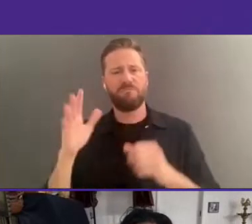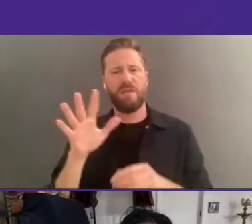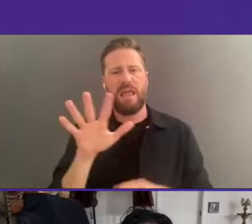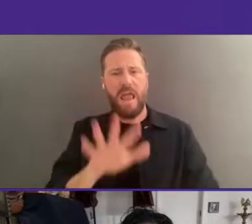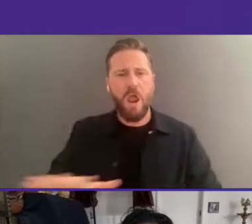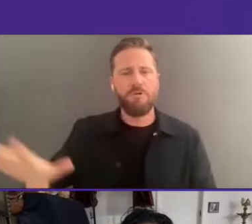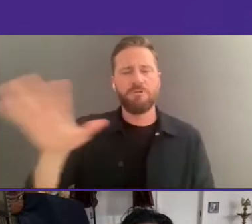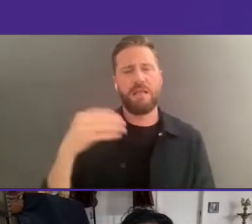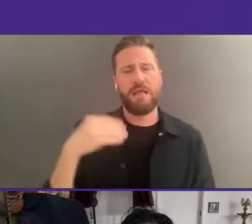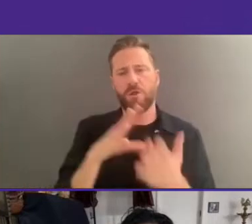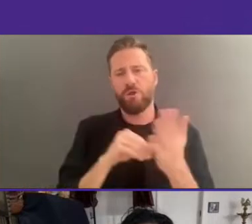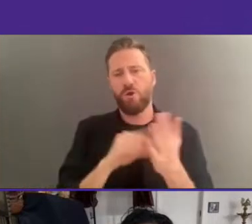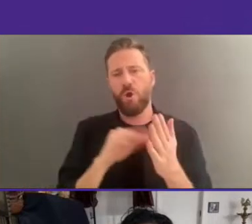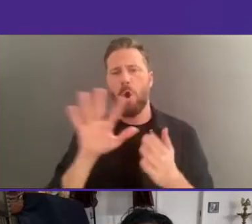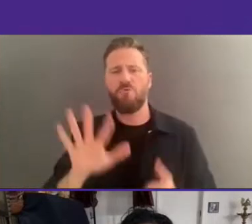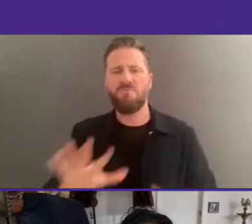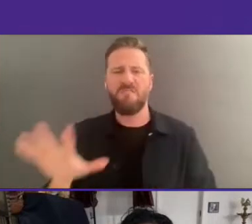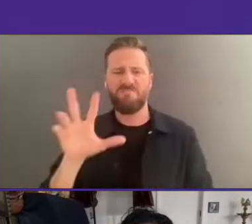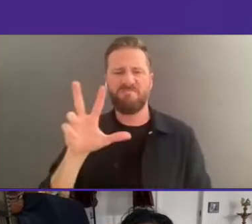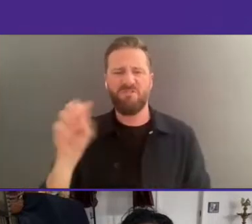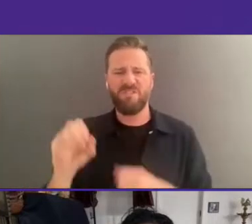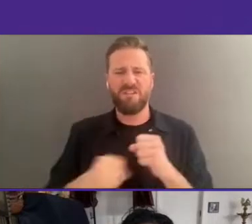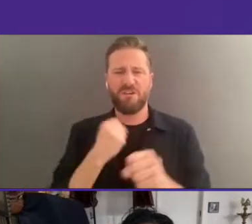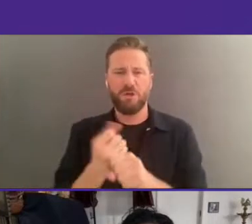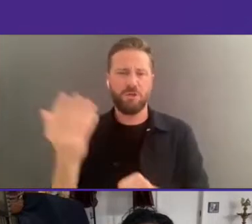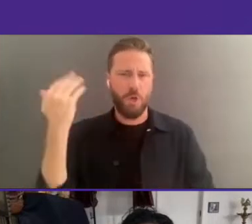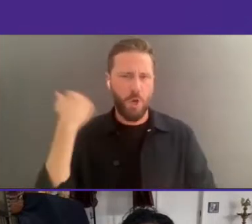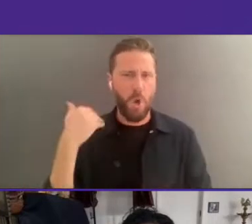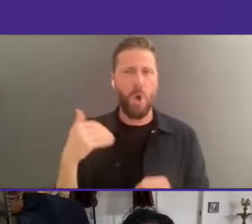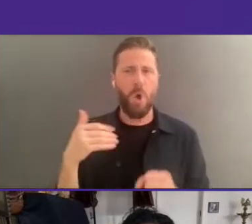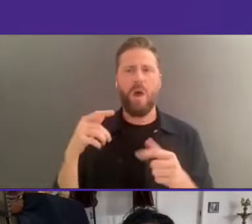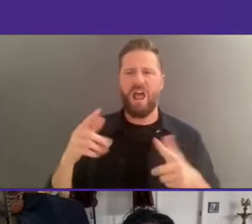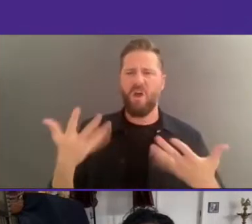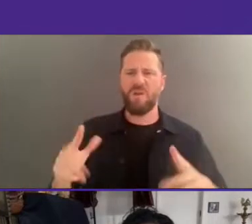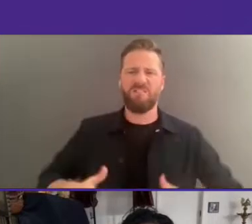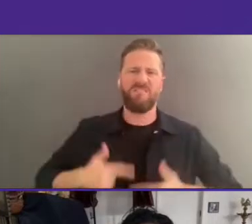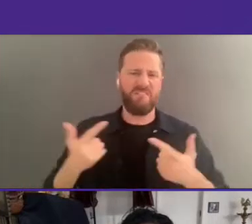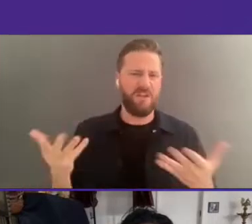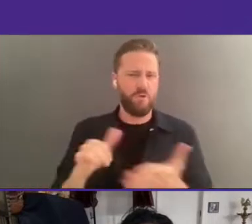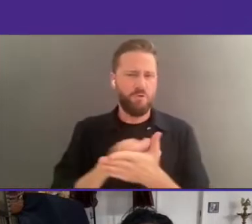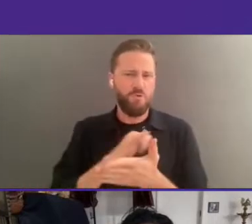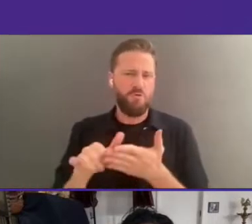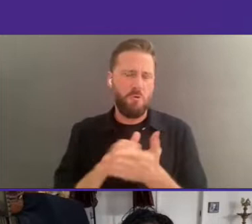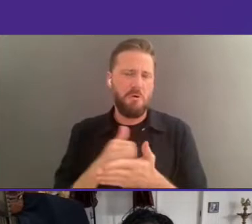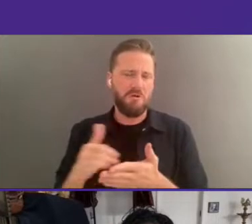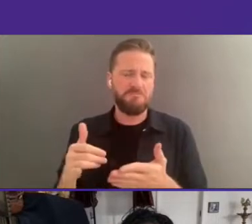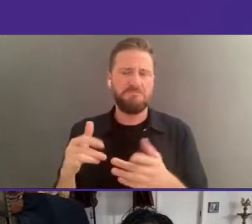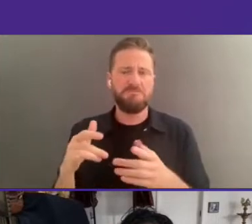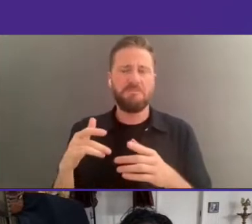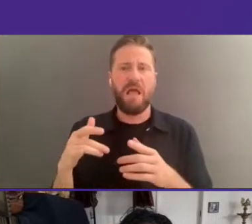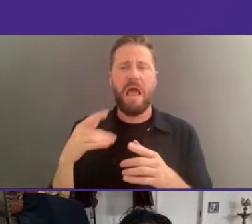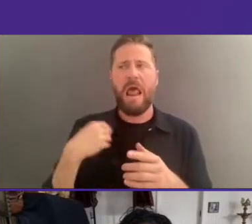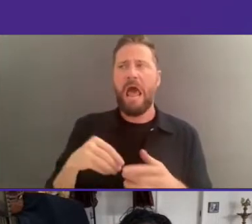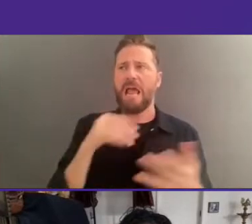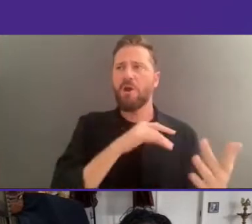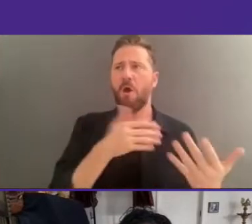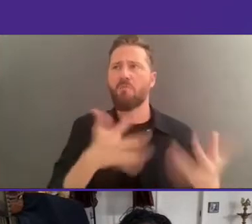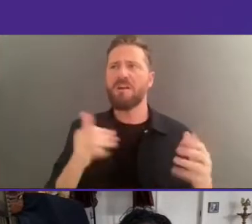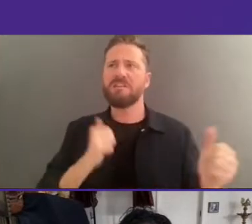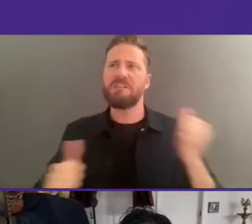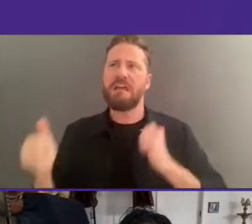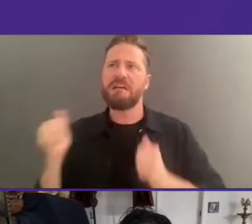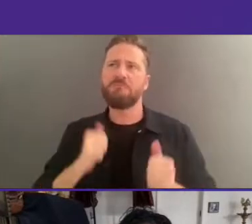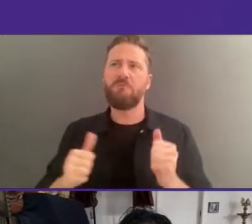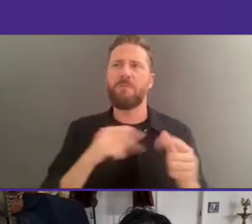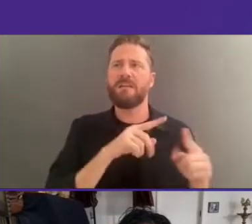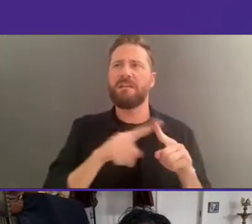when I had been living here in New York for a while. I had already been a performer of other styles of Mexican folk, and I discovered